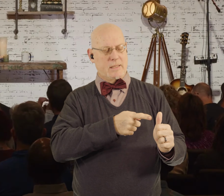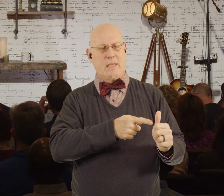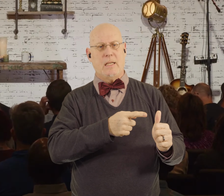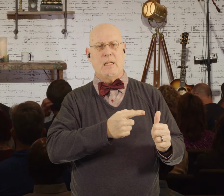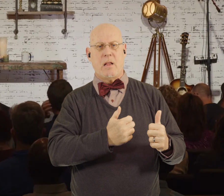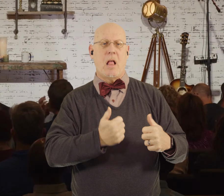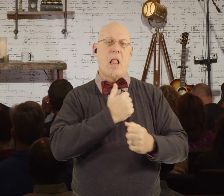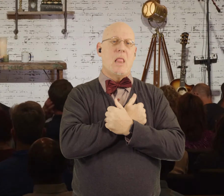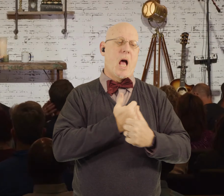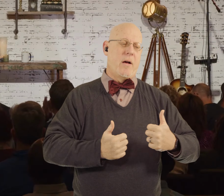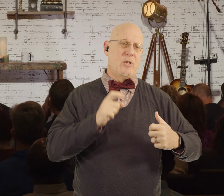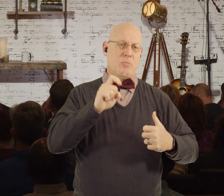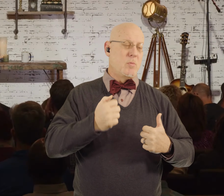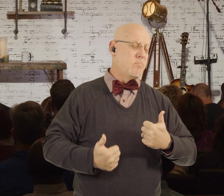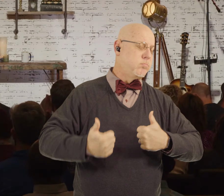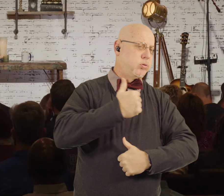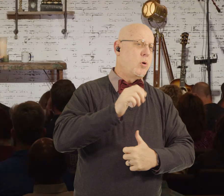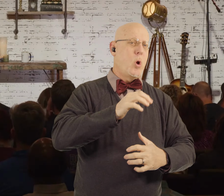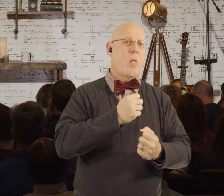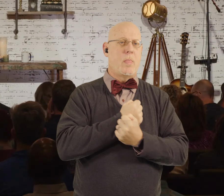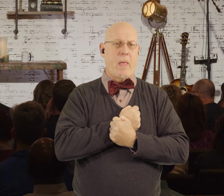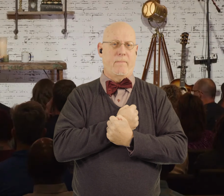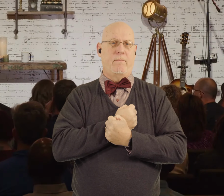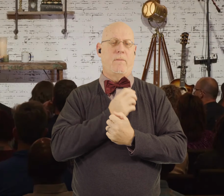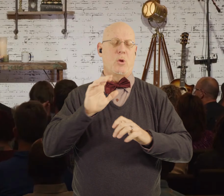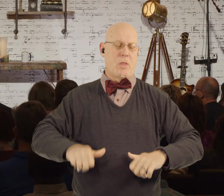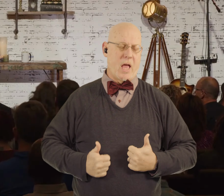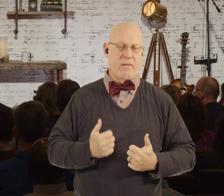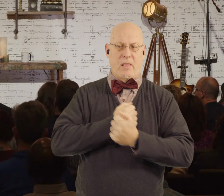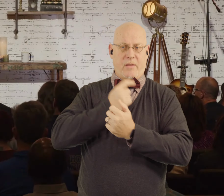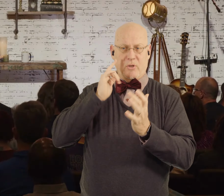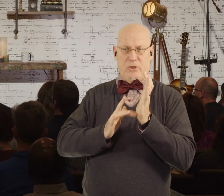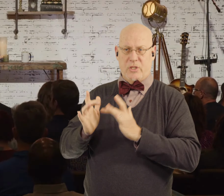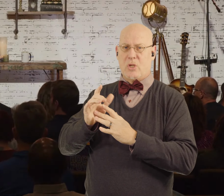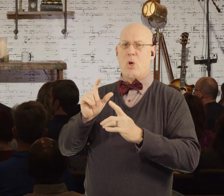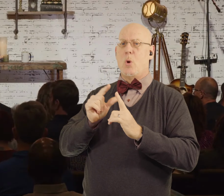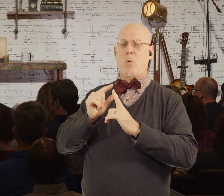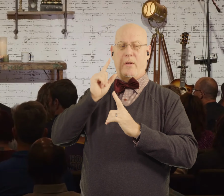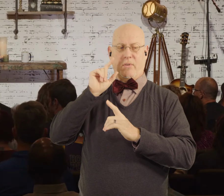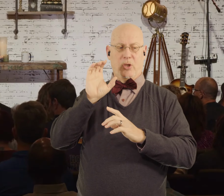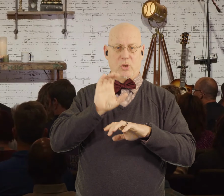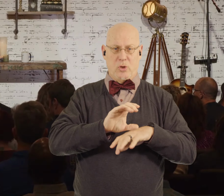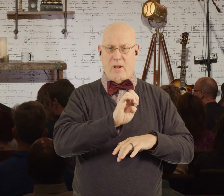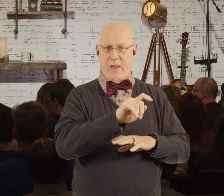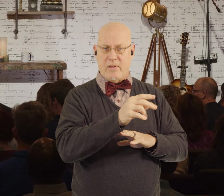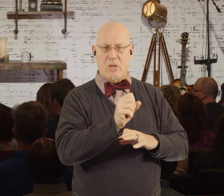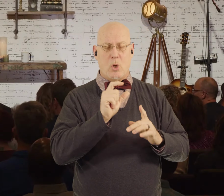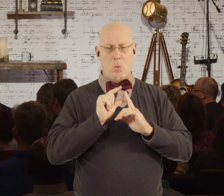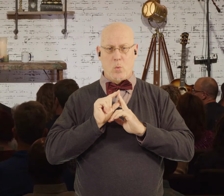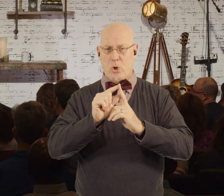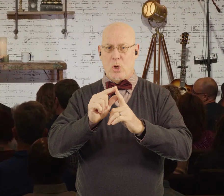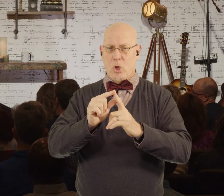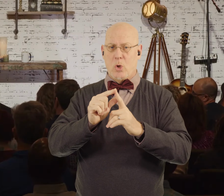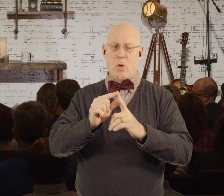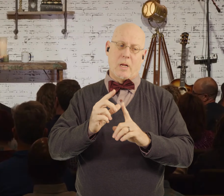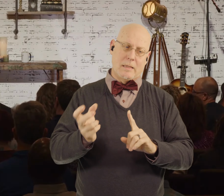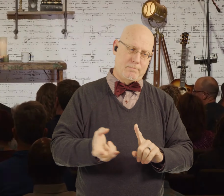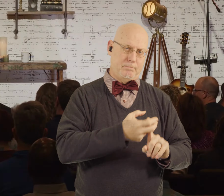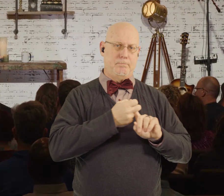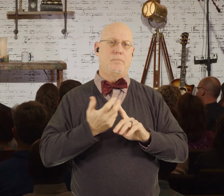from or neglected the love that is supposed to be preeminent in your life, the love for Jesus, the word to you was the word to the church of